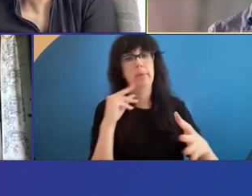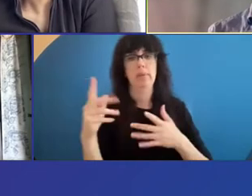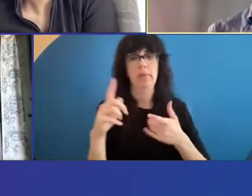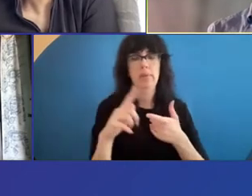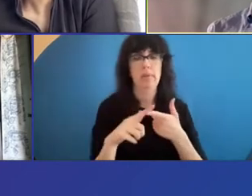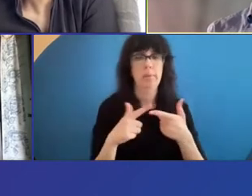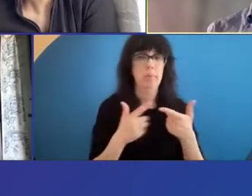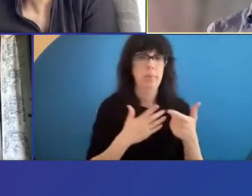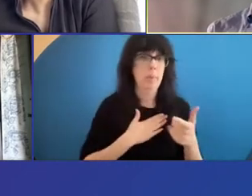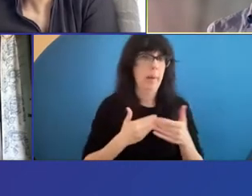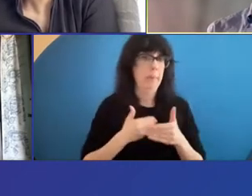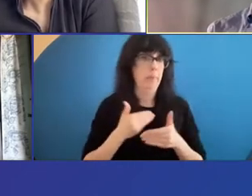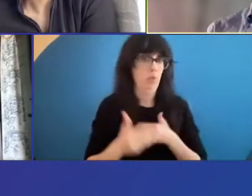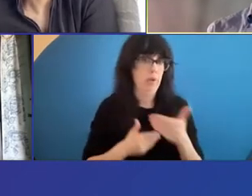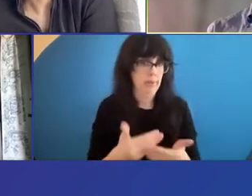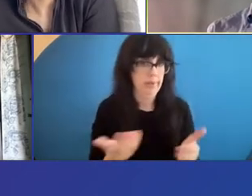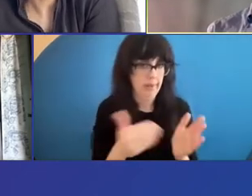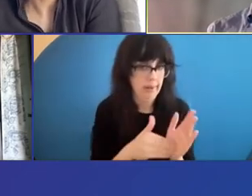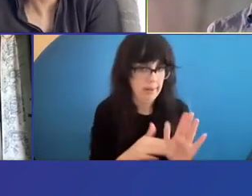process,